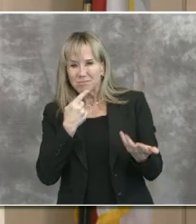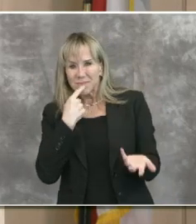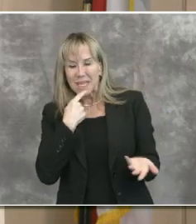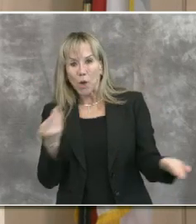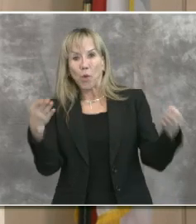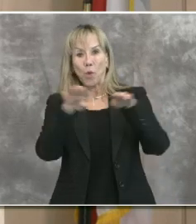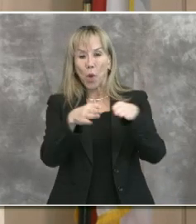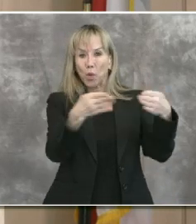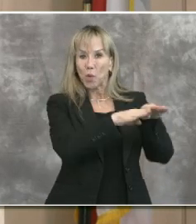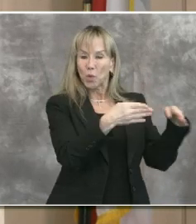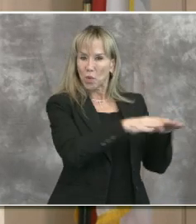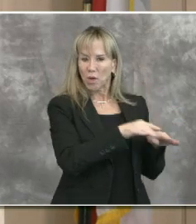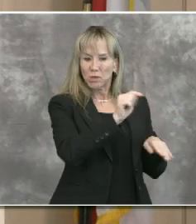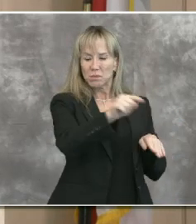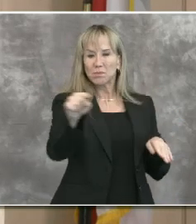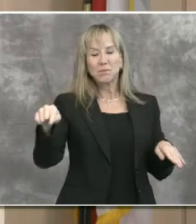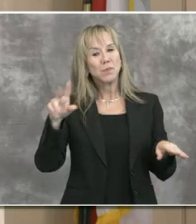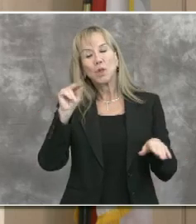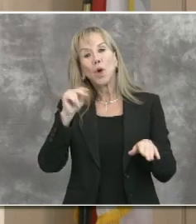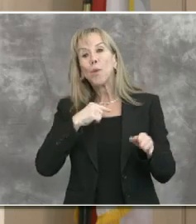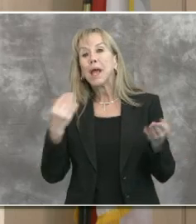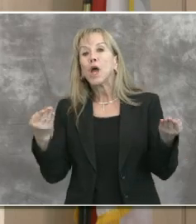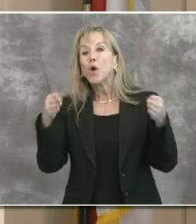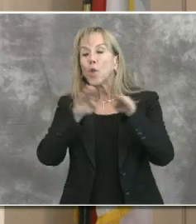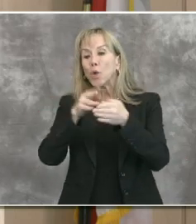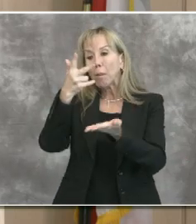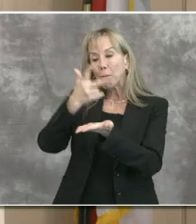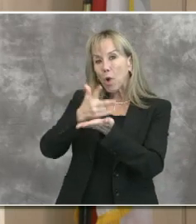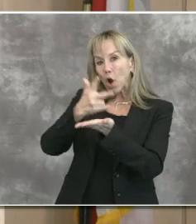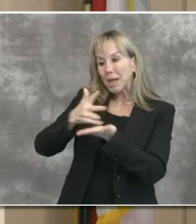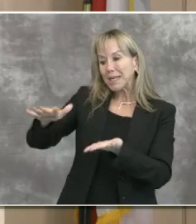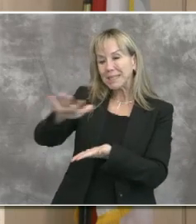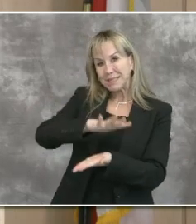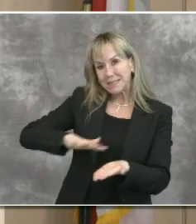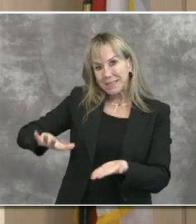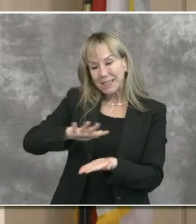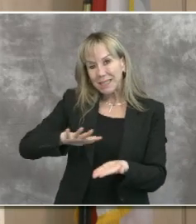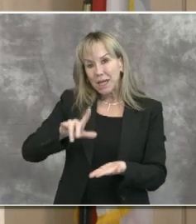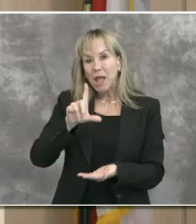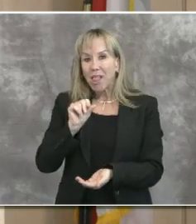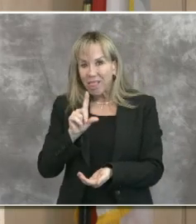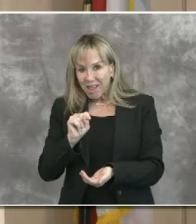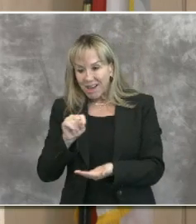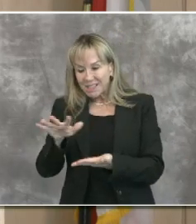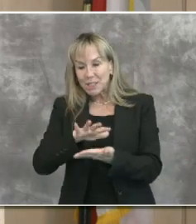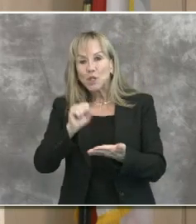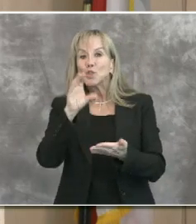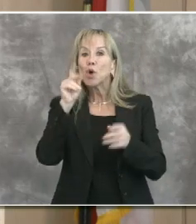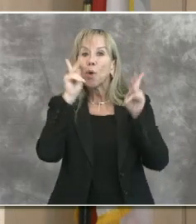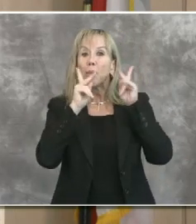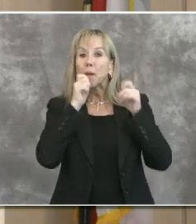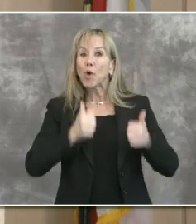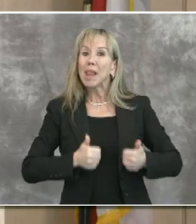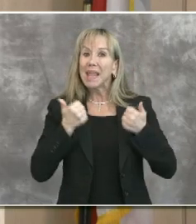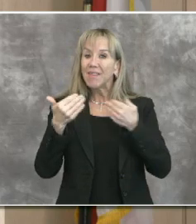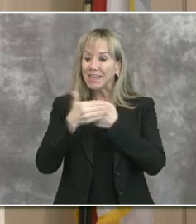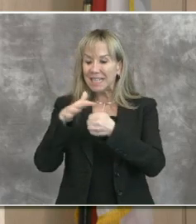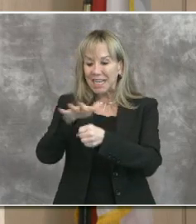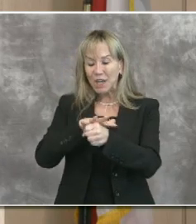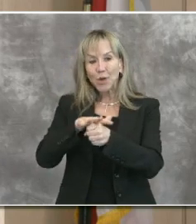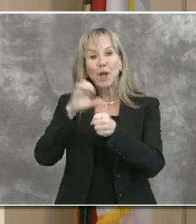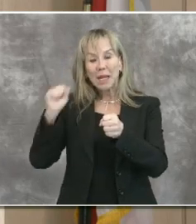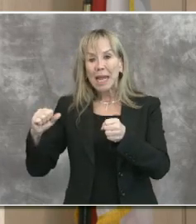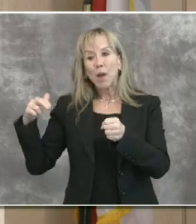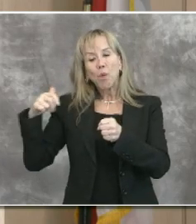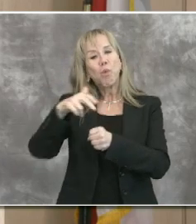the unincorporated area. We closed the parking lots so that we wanted individuals that live next to the various parks, they could walk to it, but